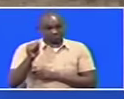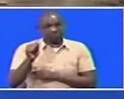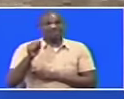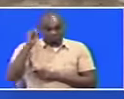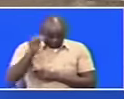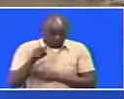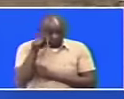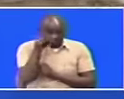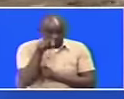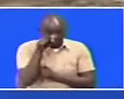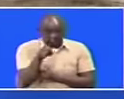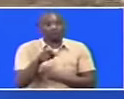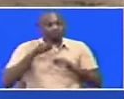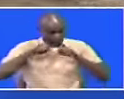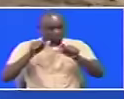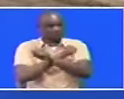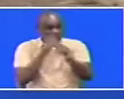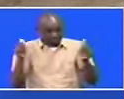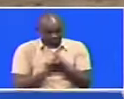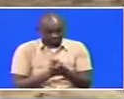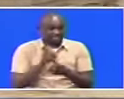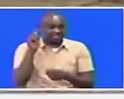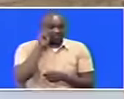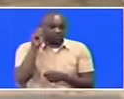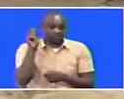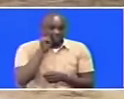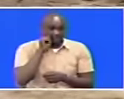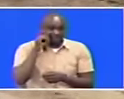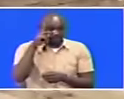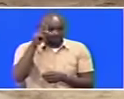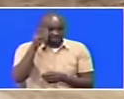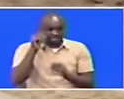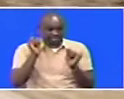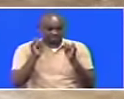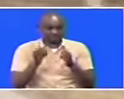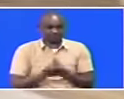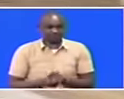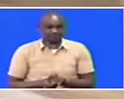will remain on track. Timothy Otieno, KTN News.